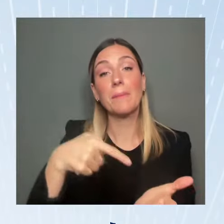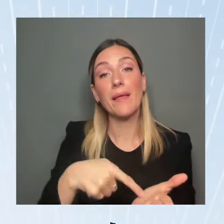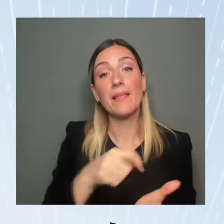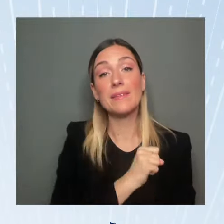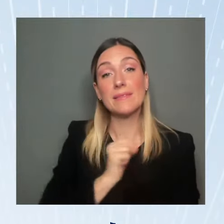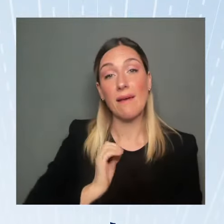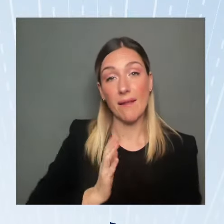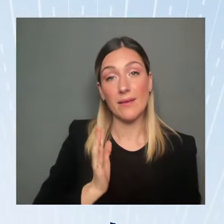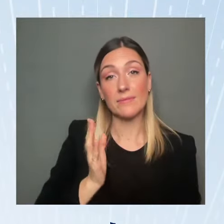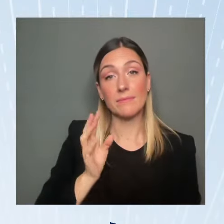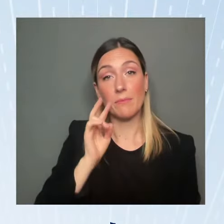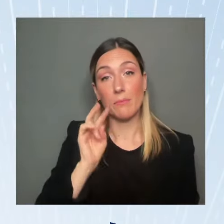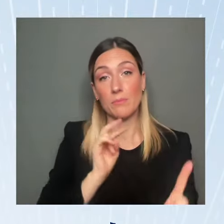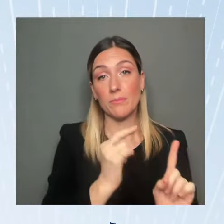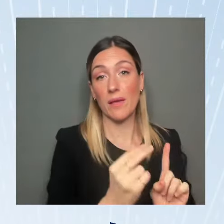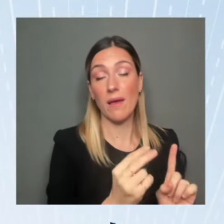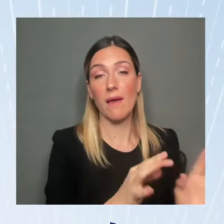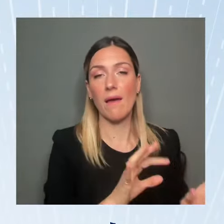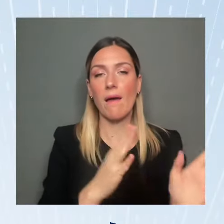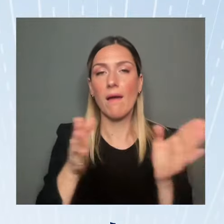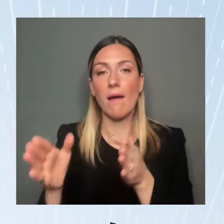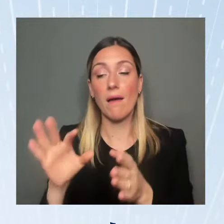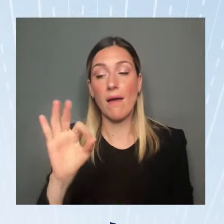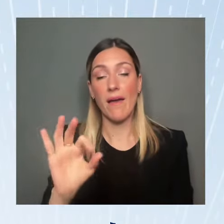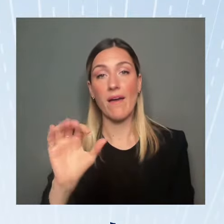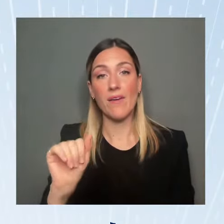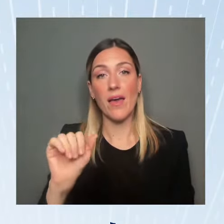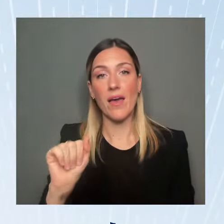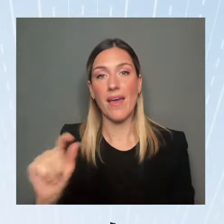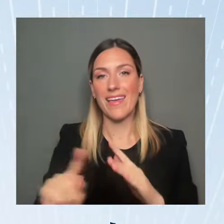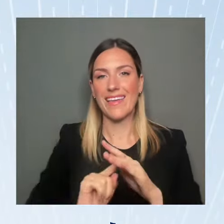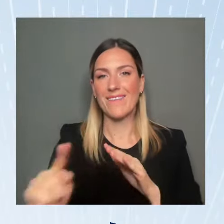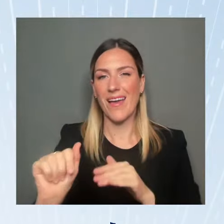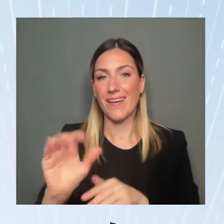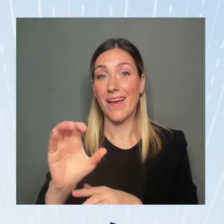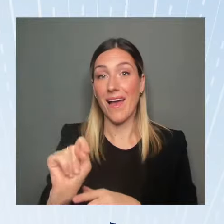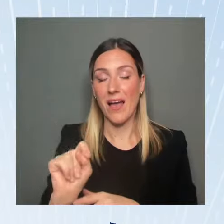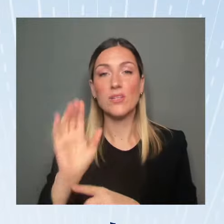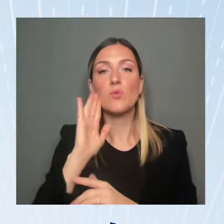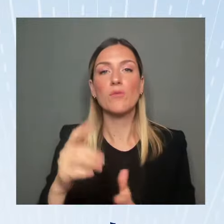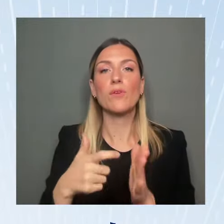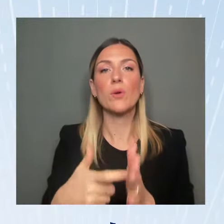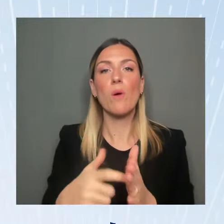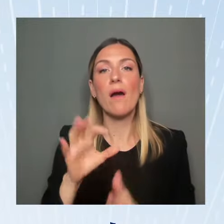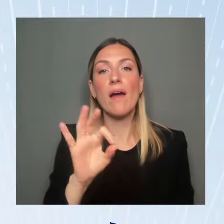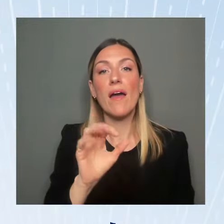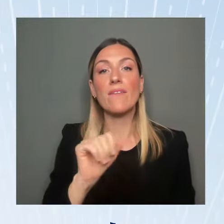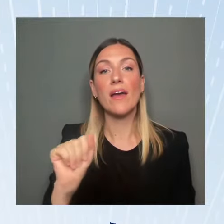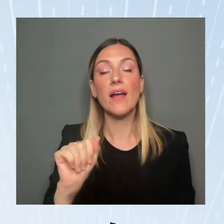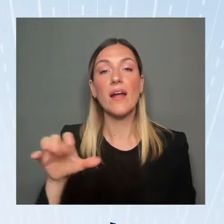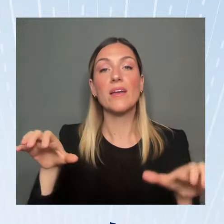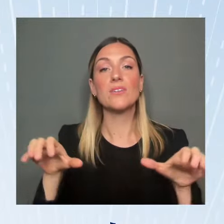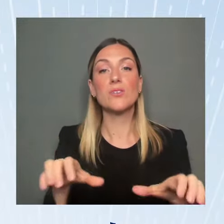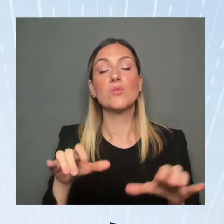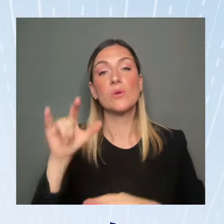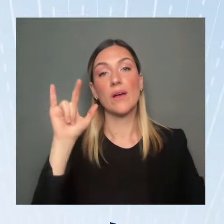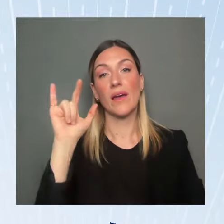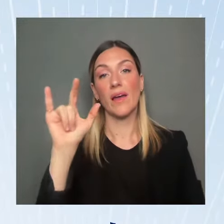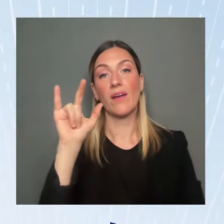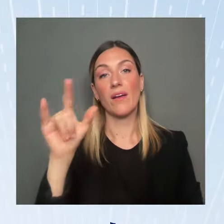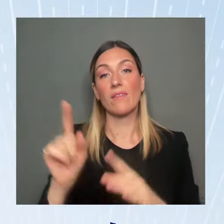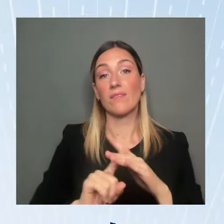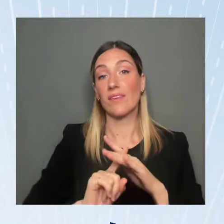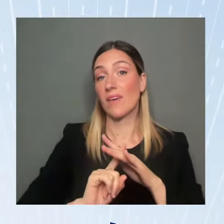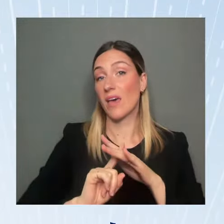the other is more on the FAA, which is the EVAC Act, which is going to require the FAA, when they conduct aircraft